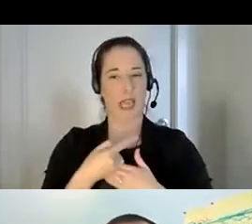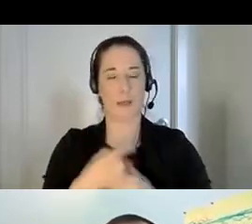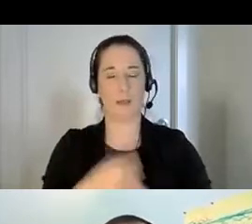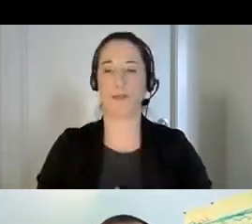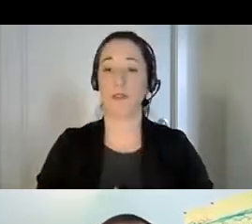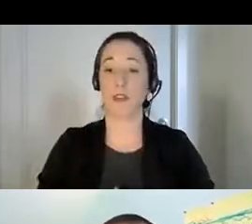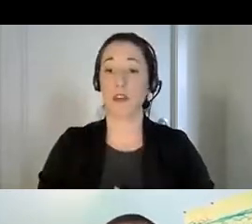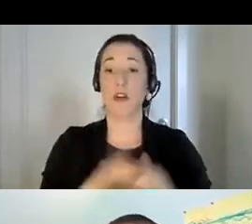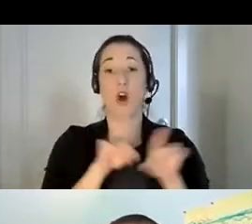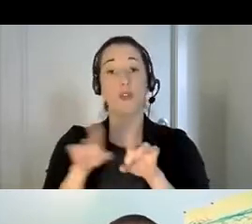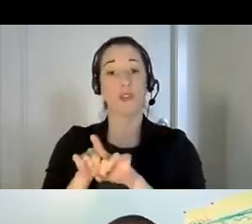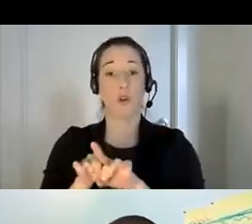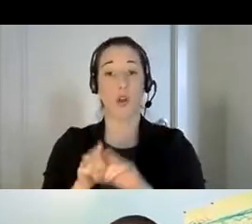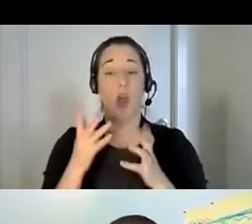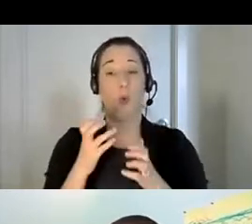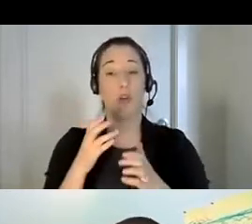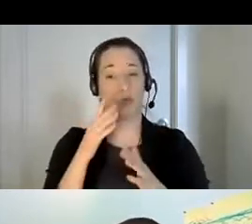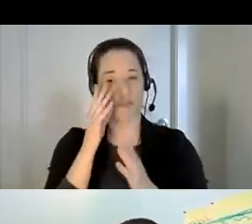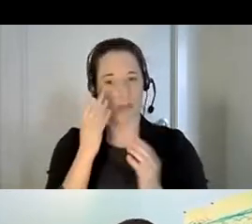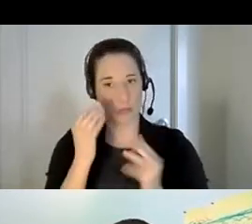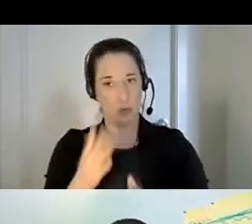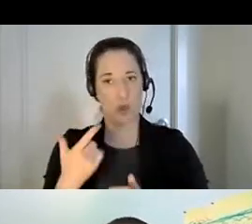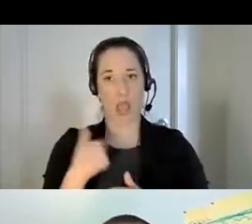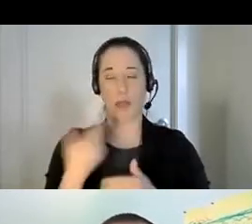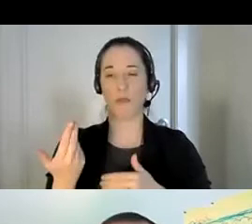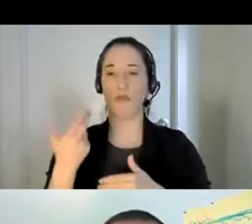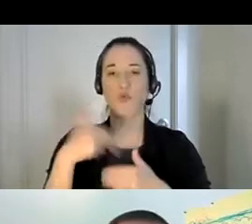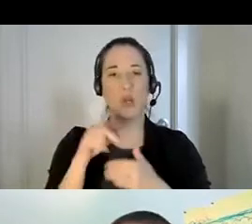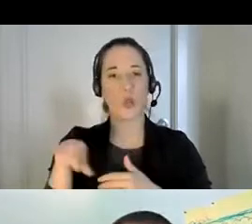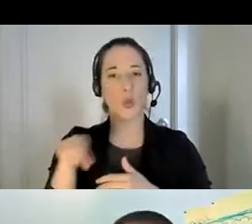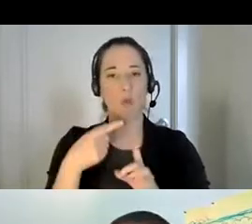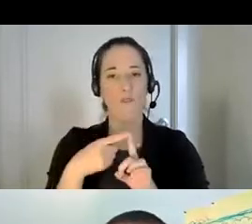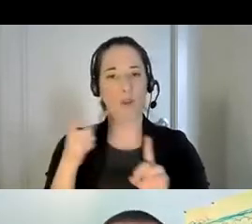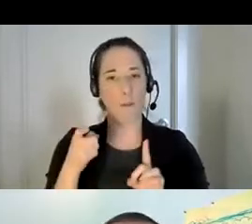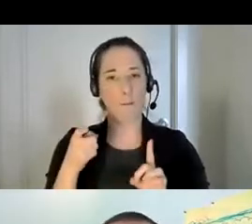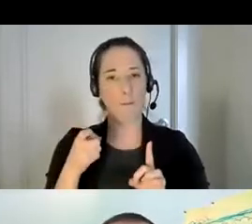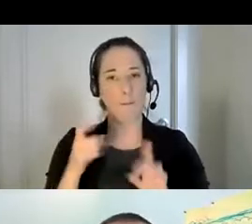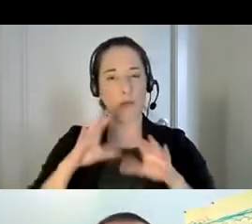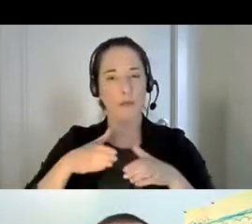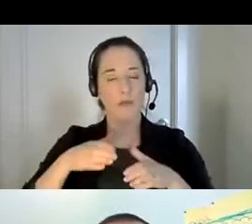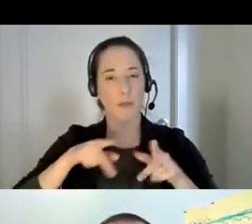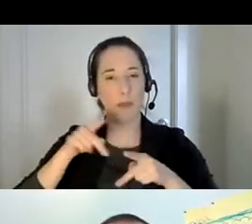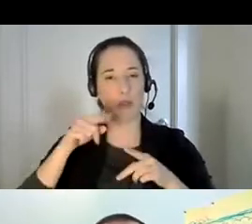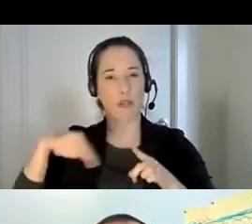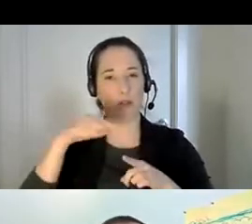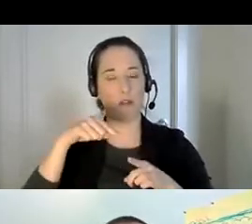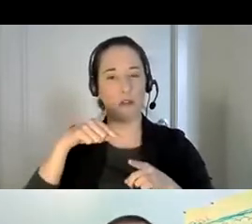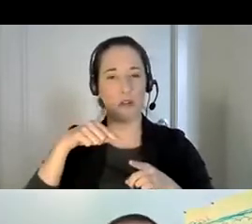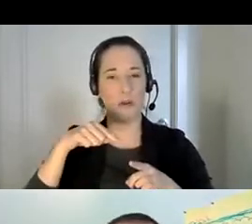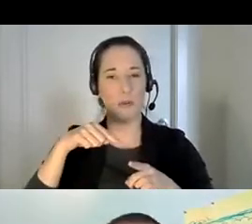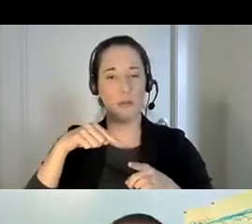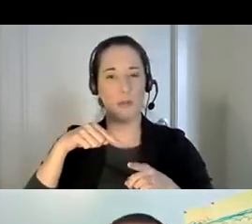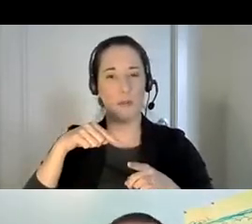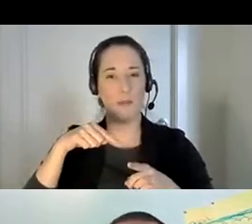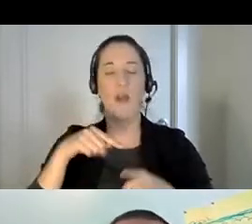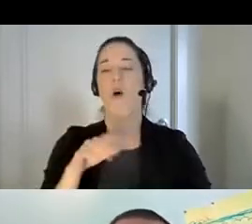joining you all from the traditional lands of the Dinaina people. Its name is Degayakak, otherwise known as